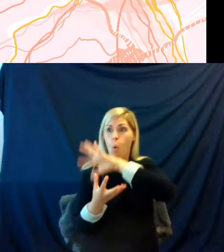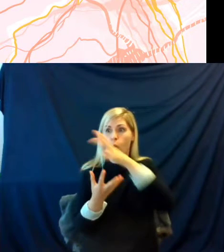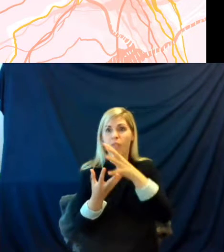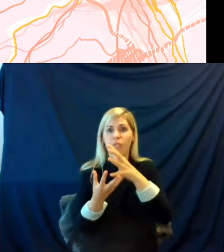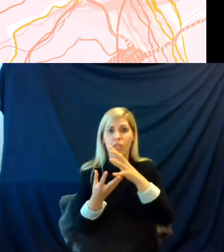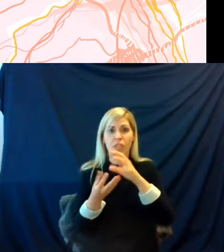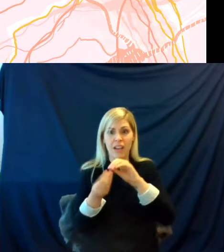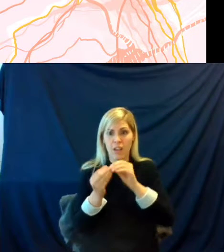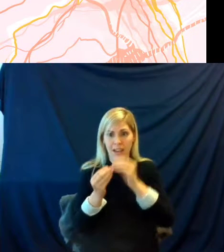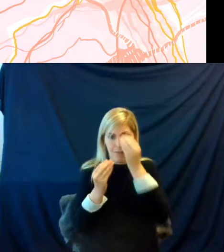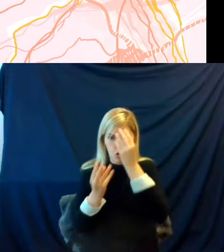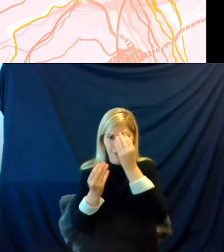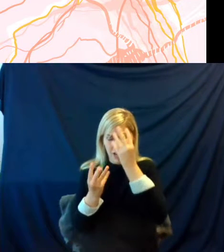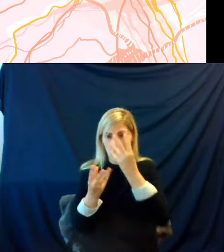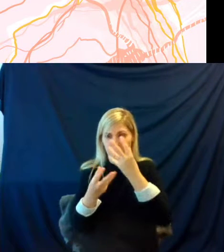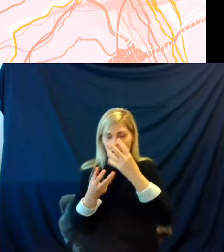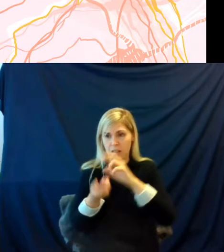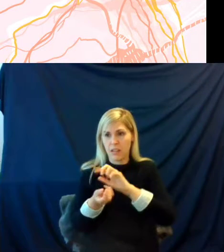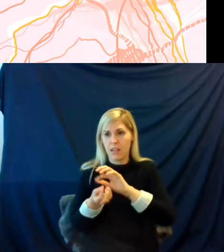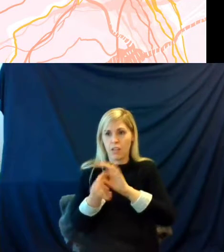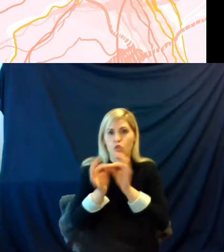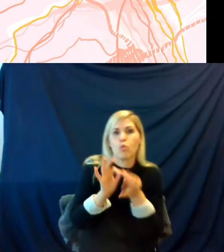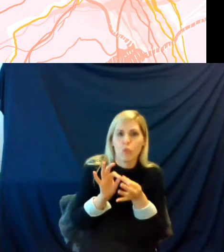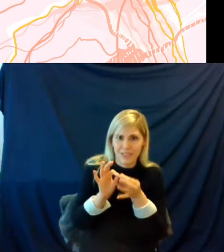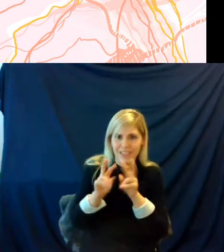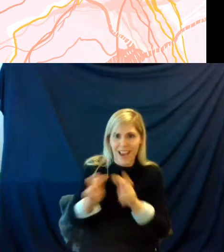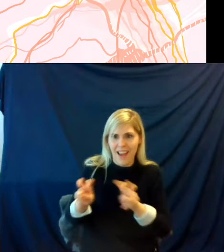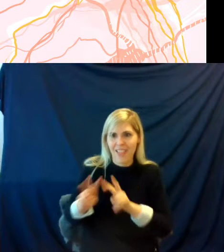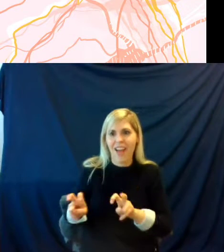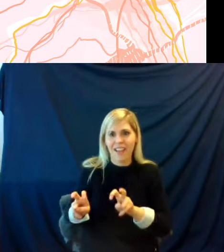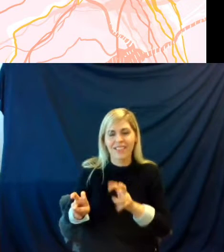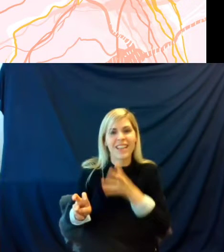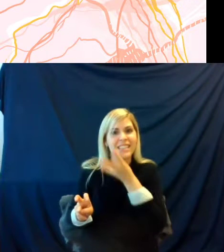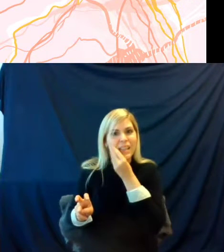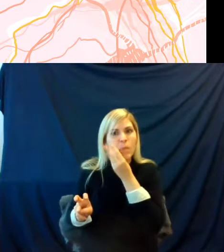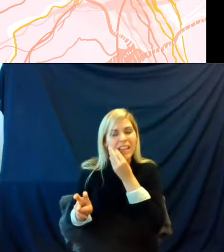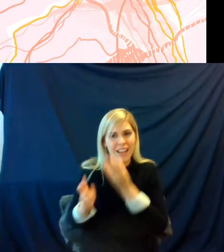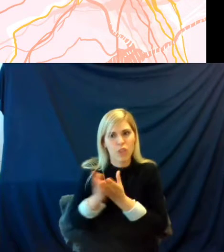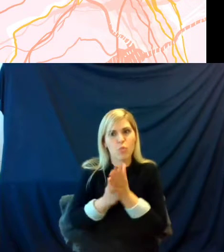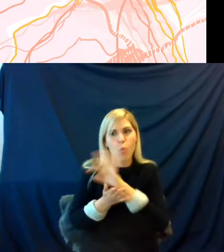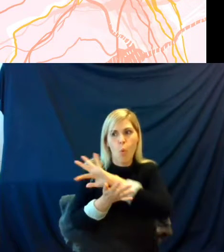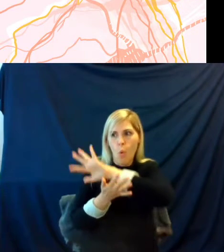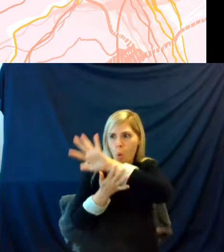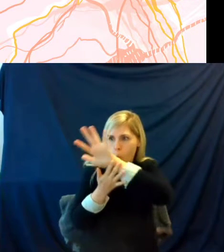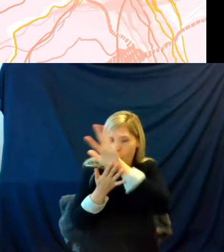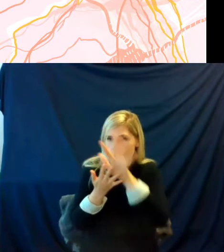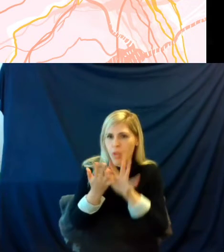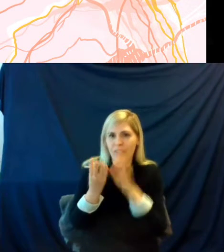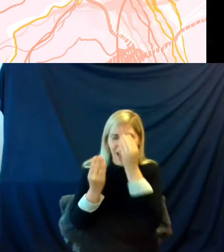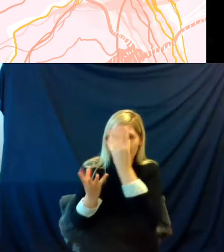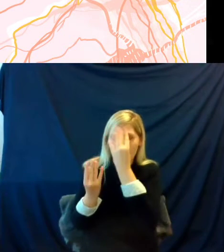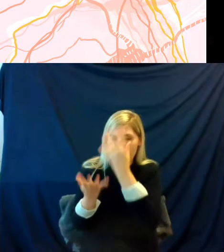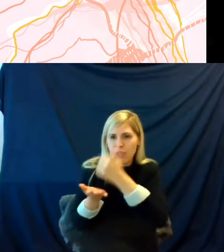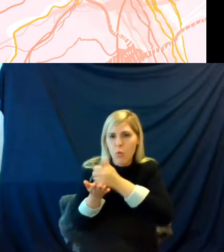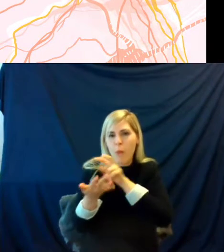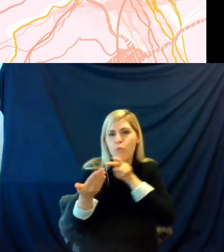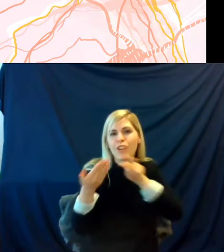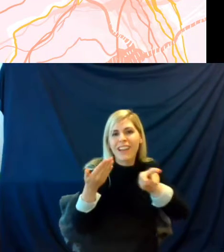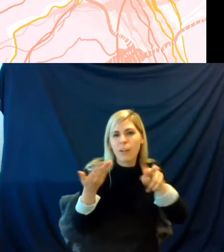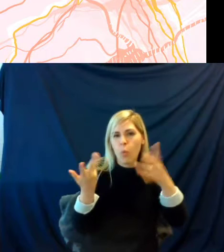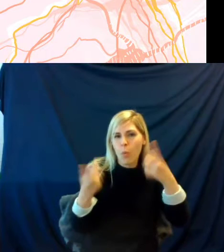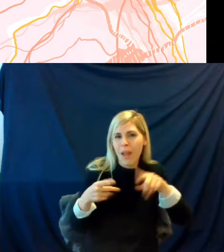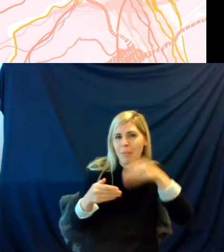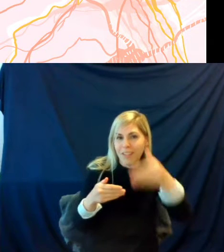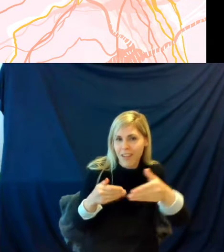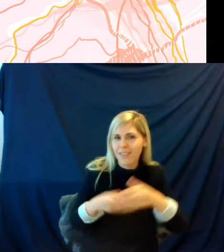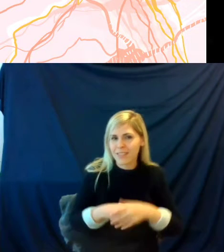and then allowing us to predict. Simulating a human is actually read through all of that data, and predict